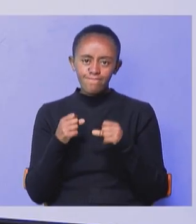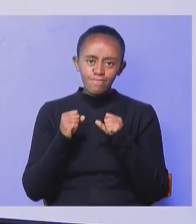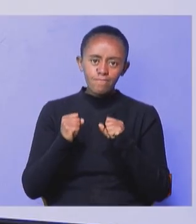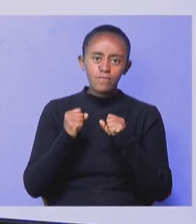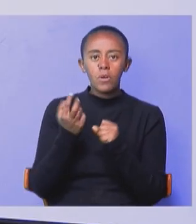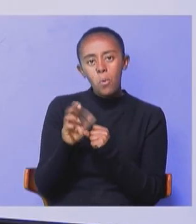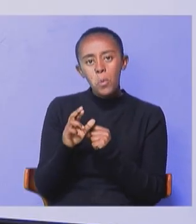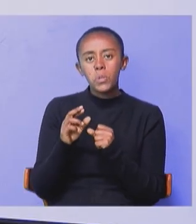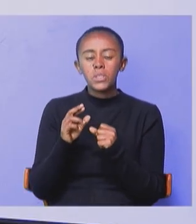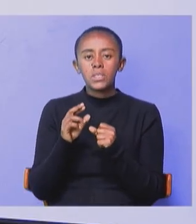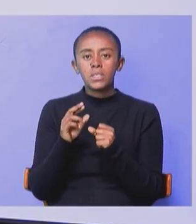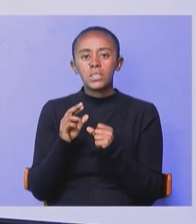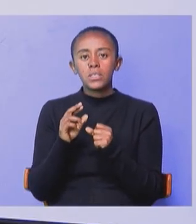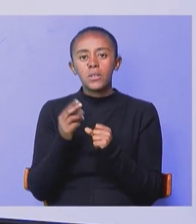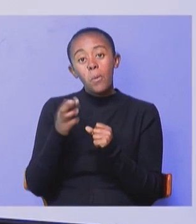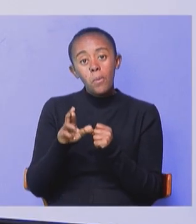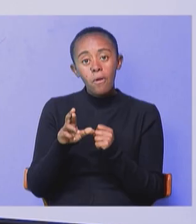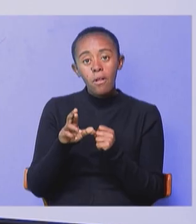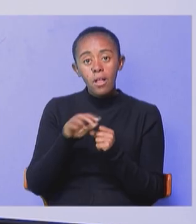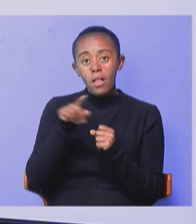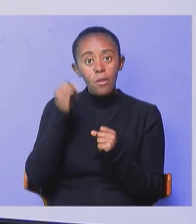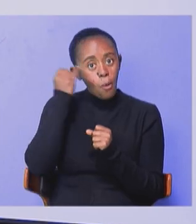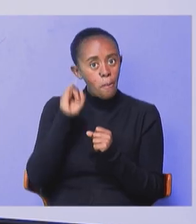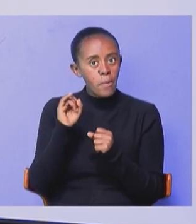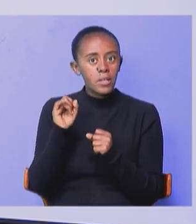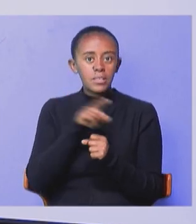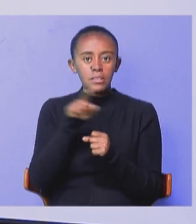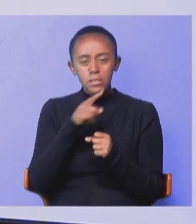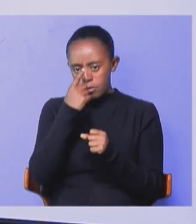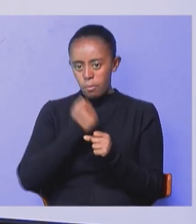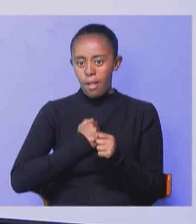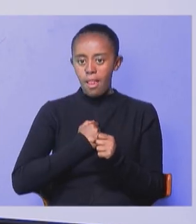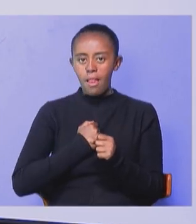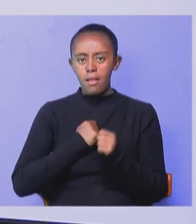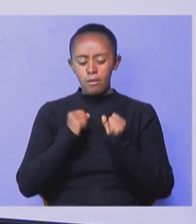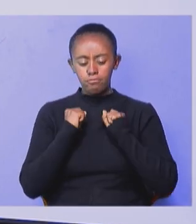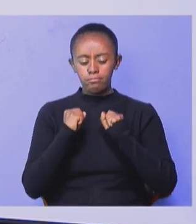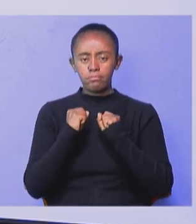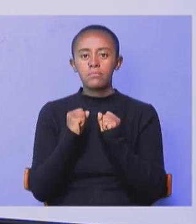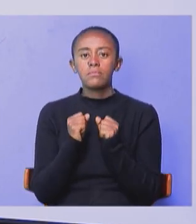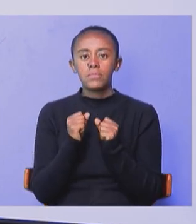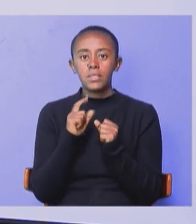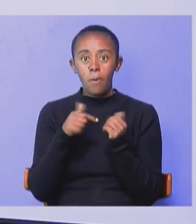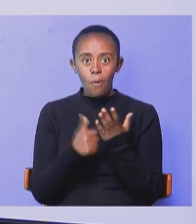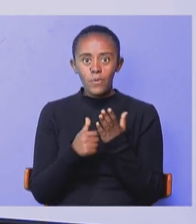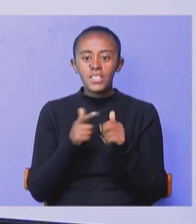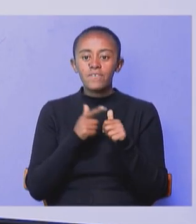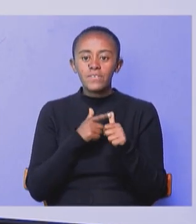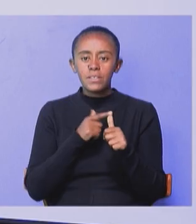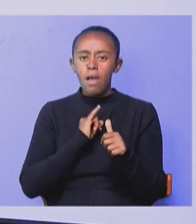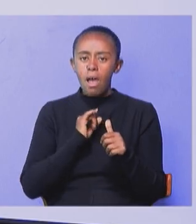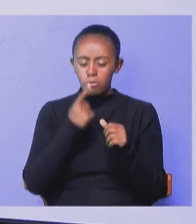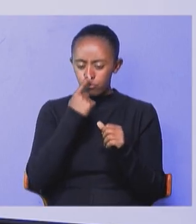about, or something or of an opinion that we believe are strongly about. The first one, I